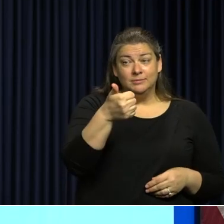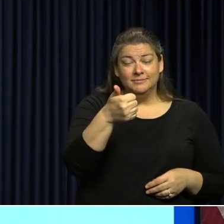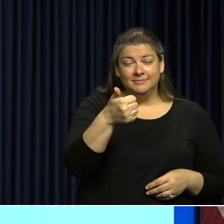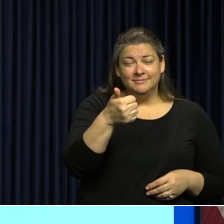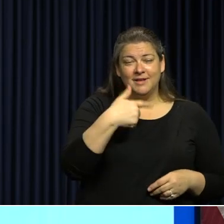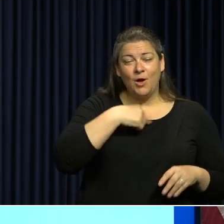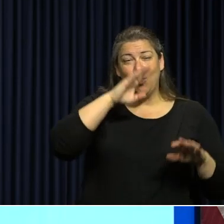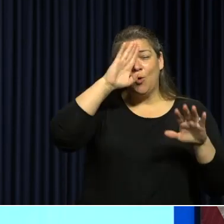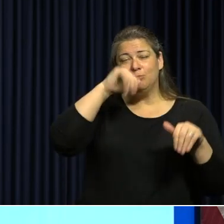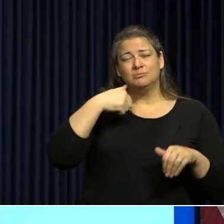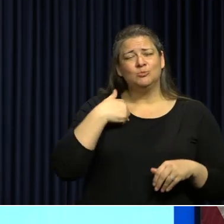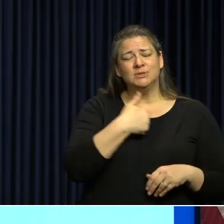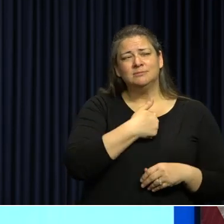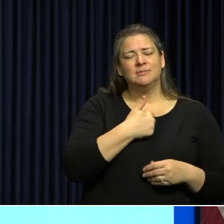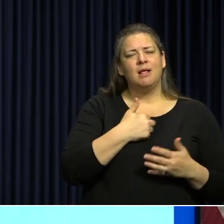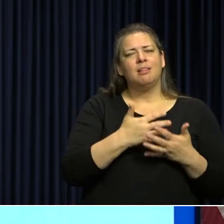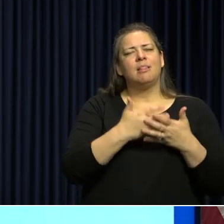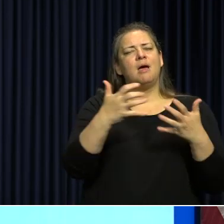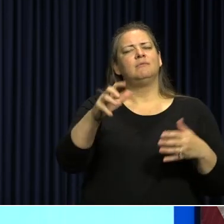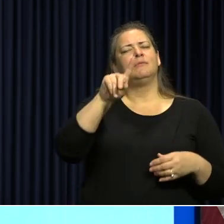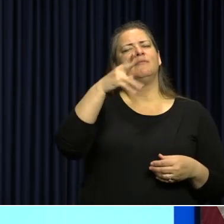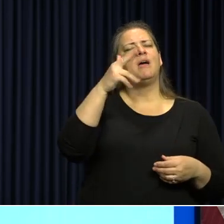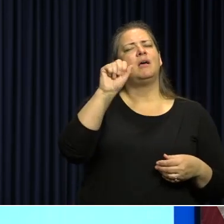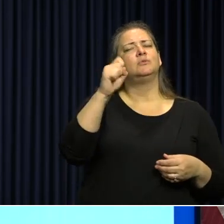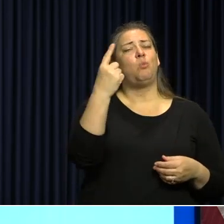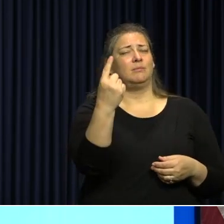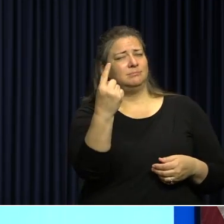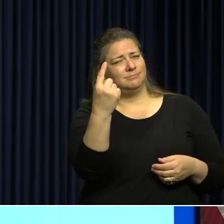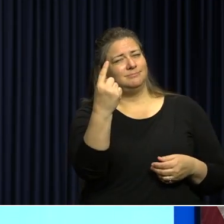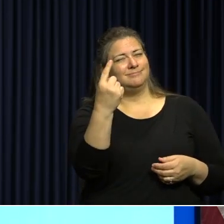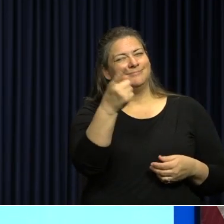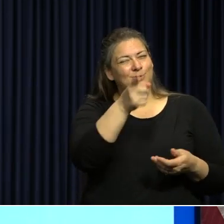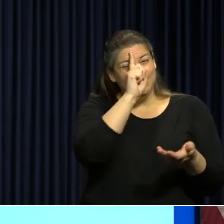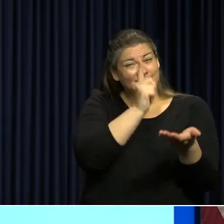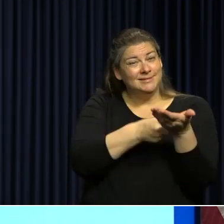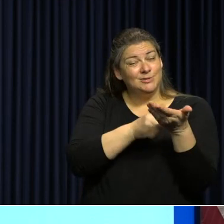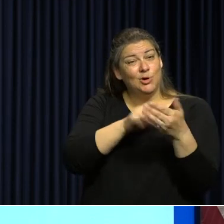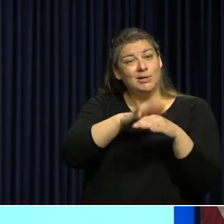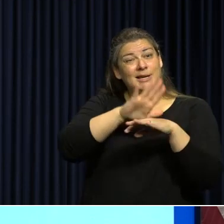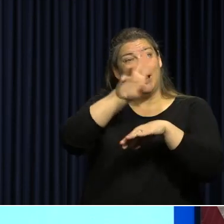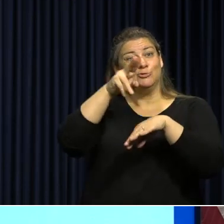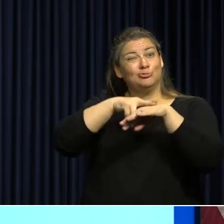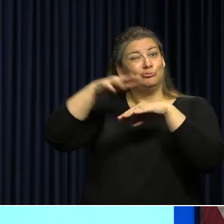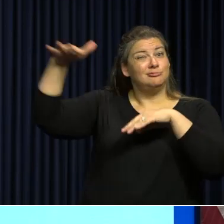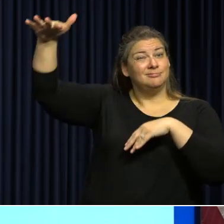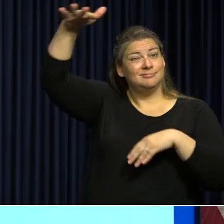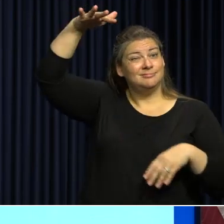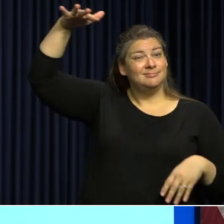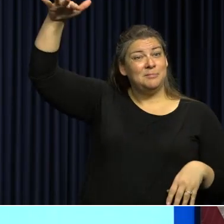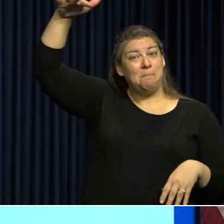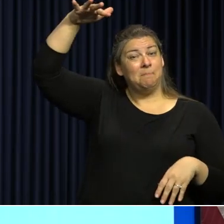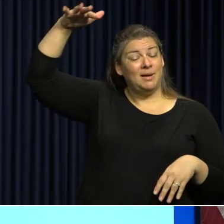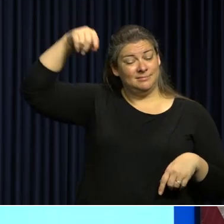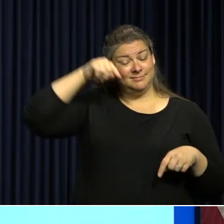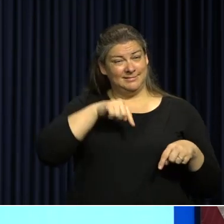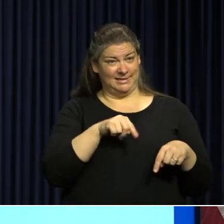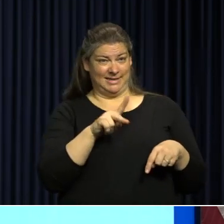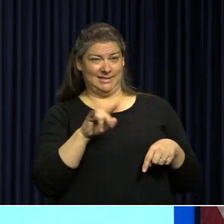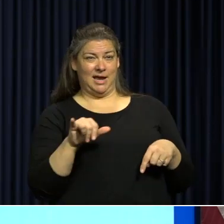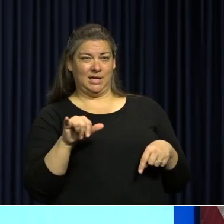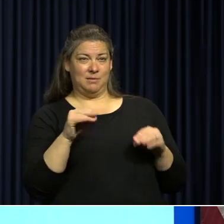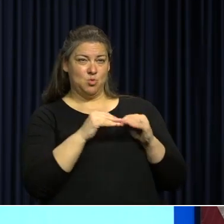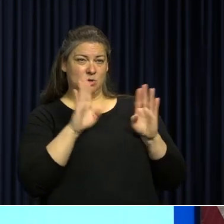lot of phase one as we talk about on the national scene, but with Kentucky